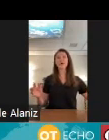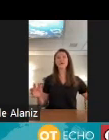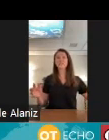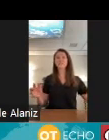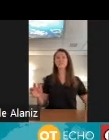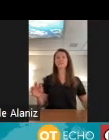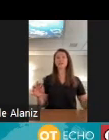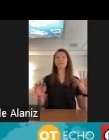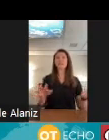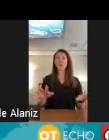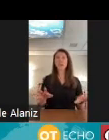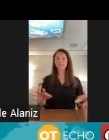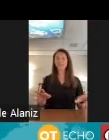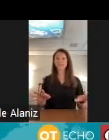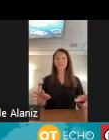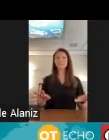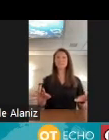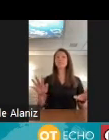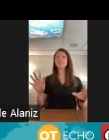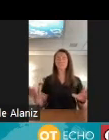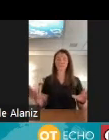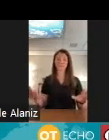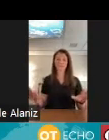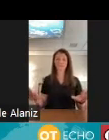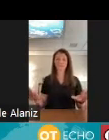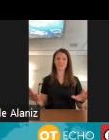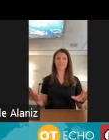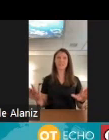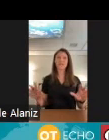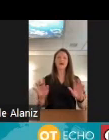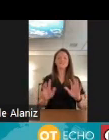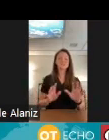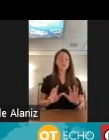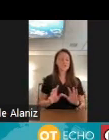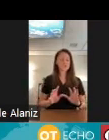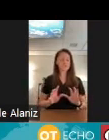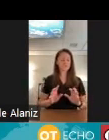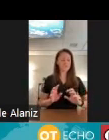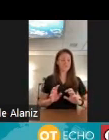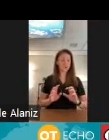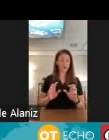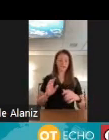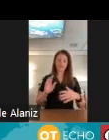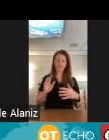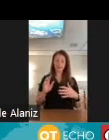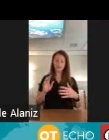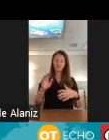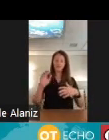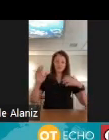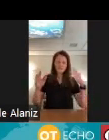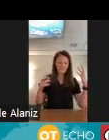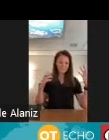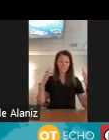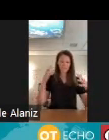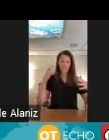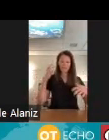they're all either SMART exercises or repetitive exercise. A SMART exercise is where the client